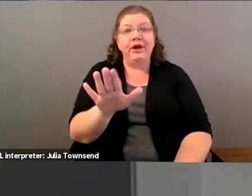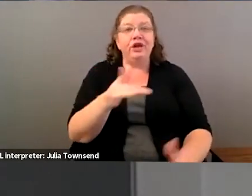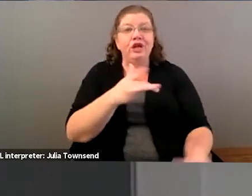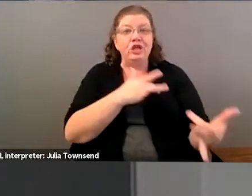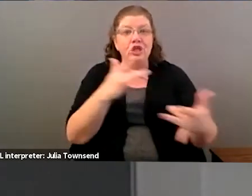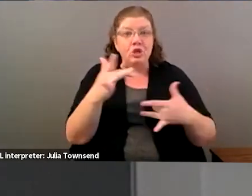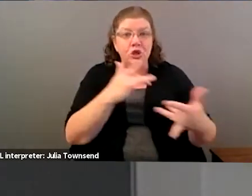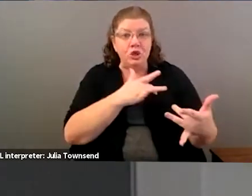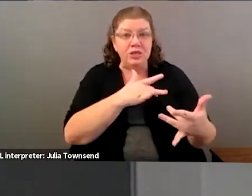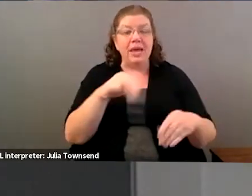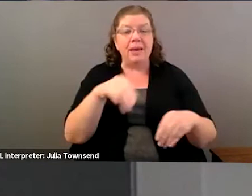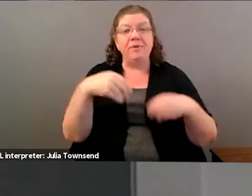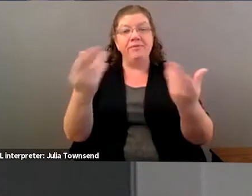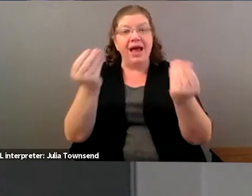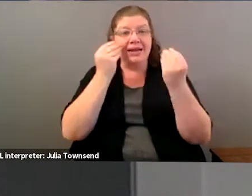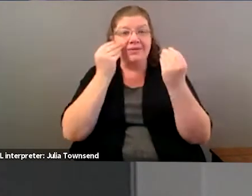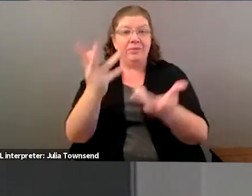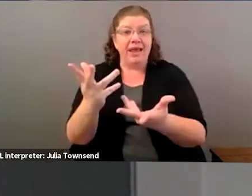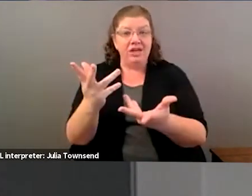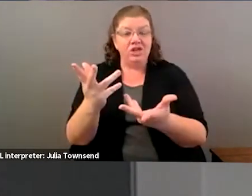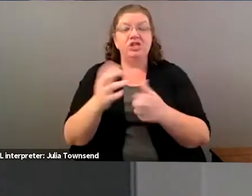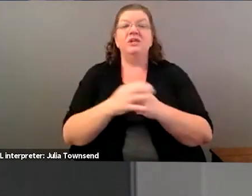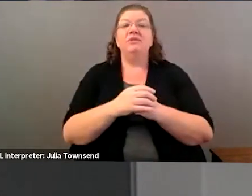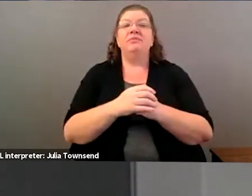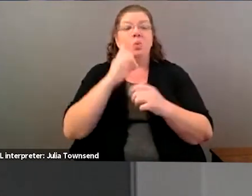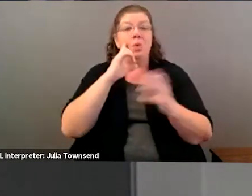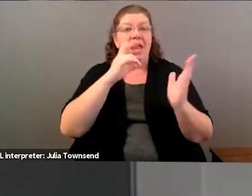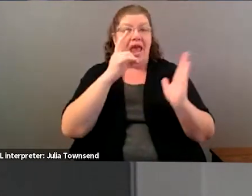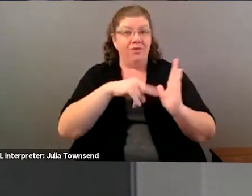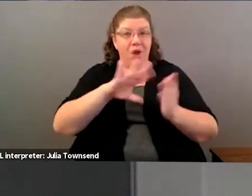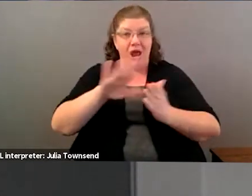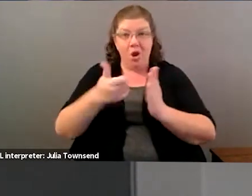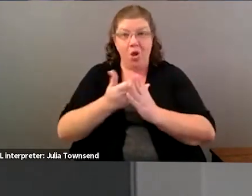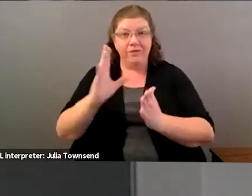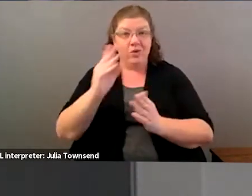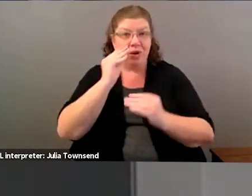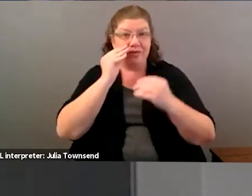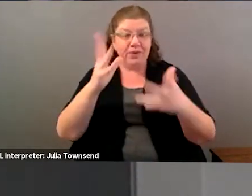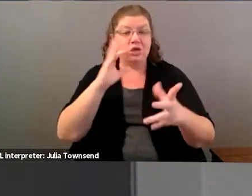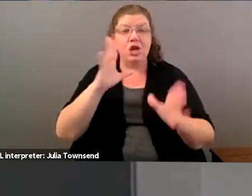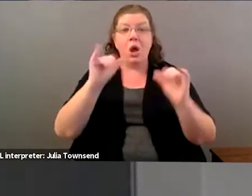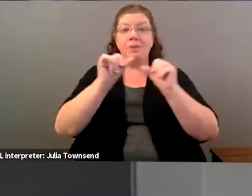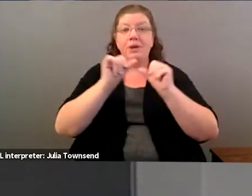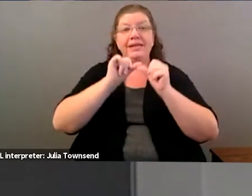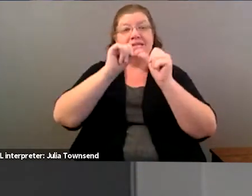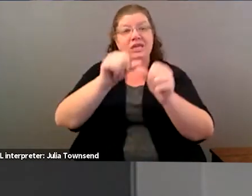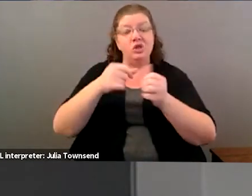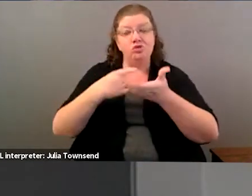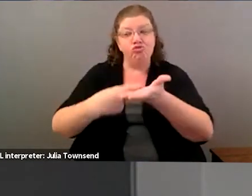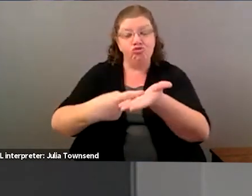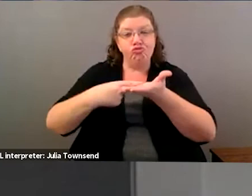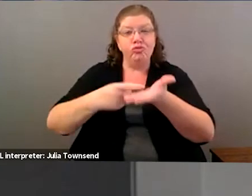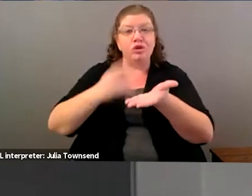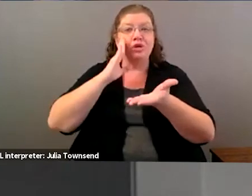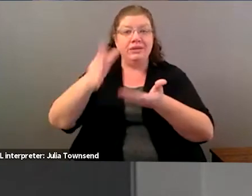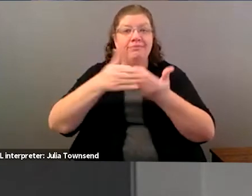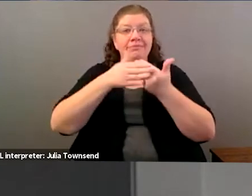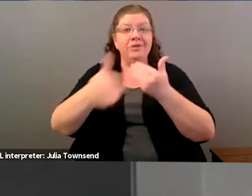concerns and provide information. We have read all of your information, and I hope to continue the dialogue. So thank you.